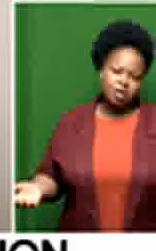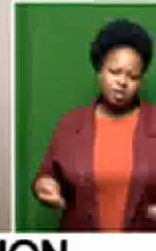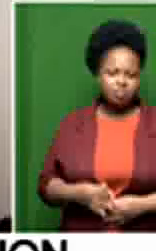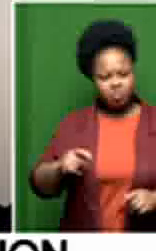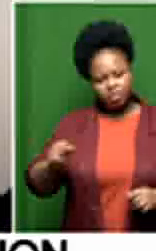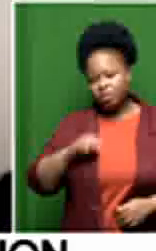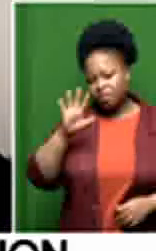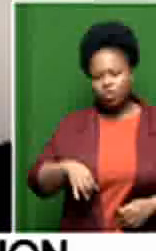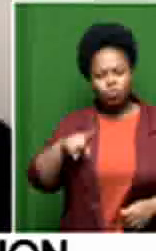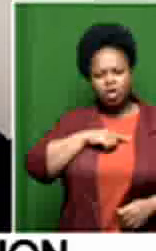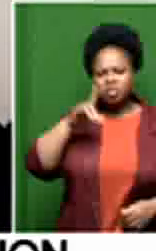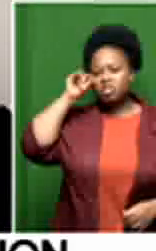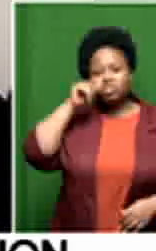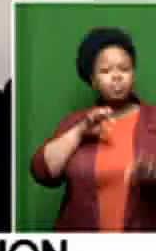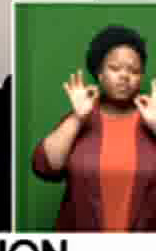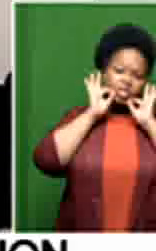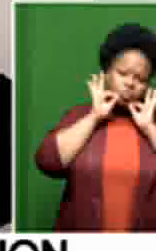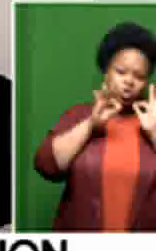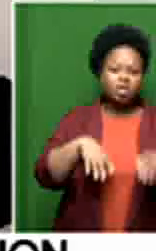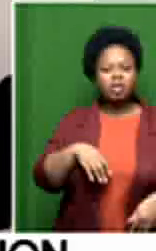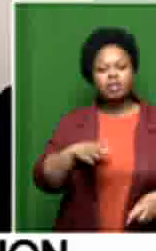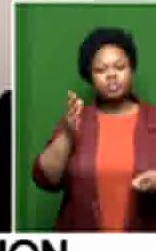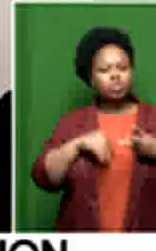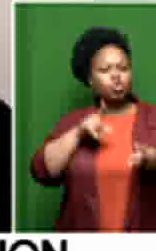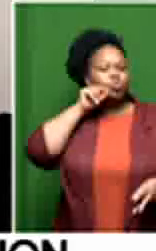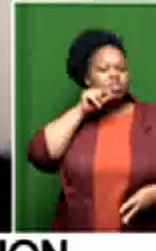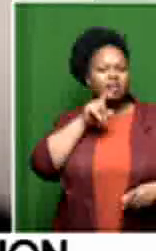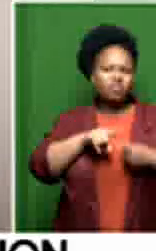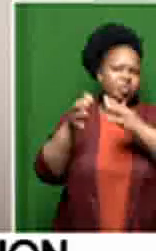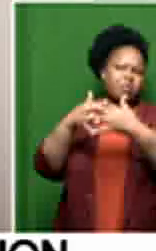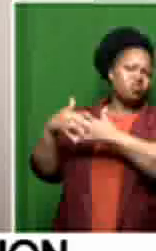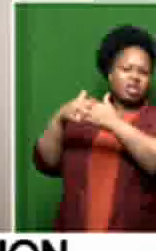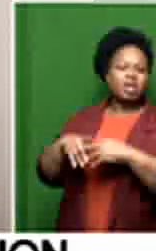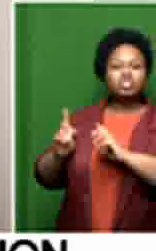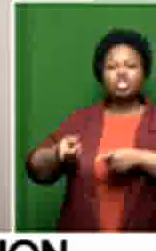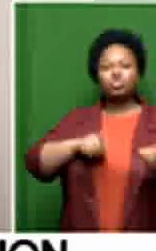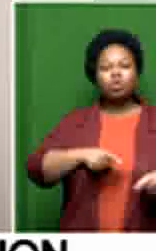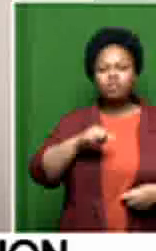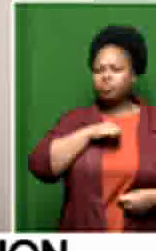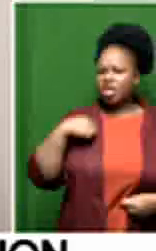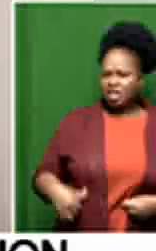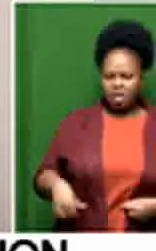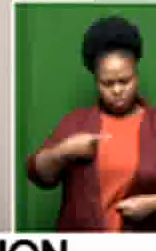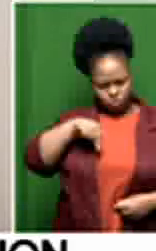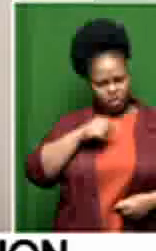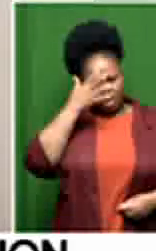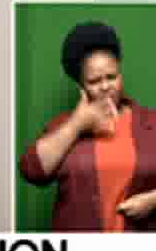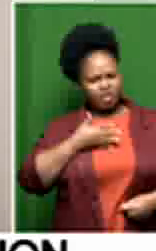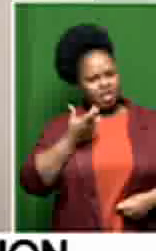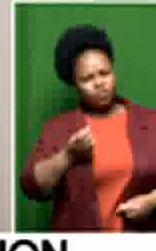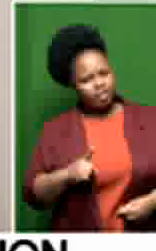Africans. Instagram, Facebook, and Twitter, they're from America. TikTok is from China. What do we have as